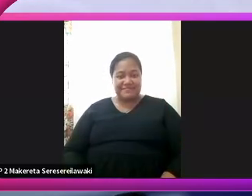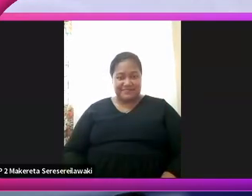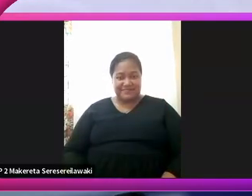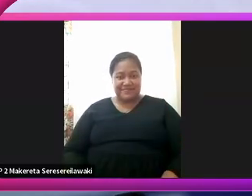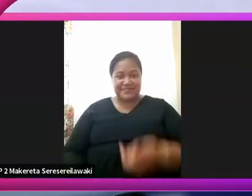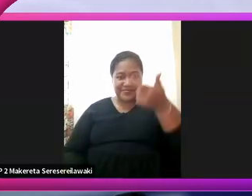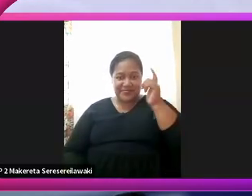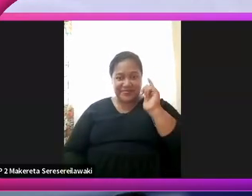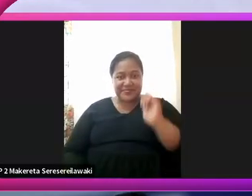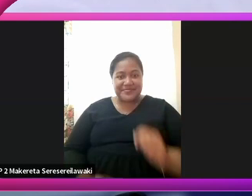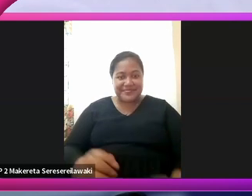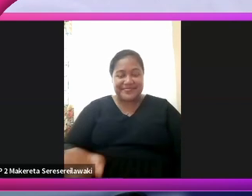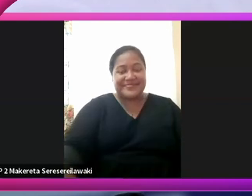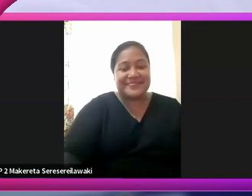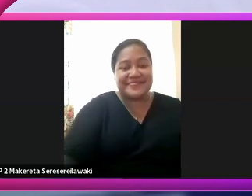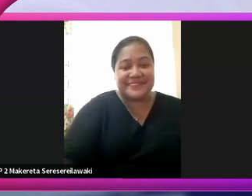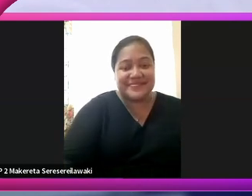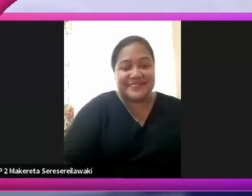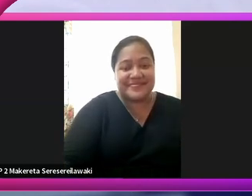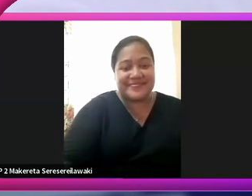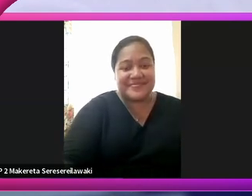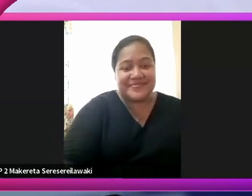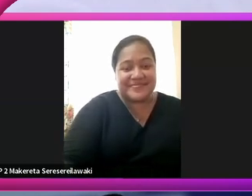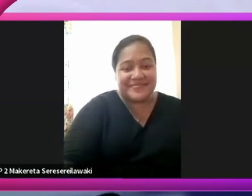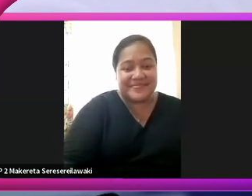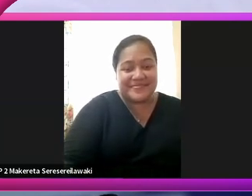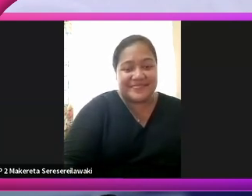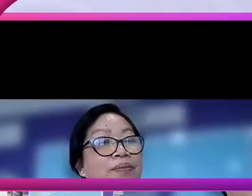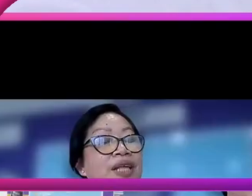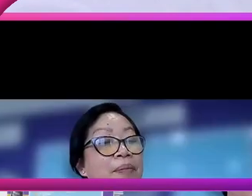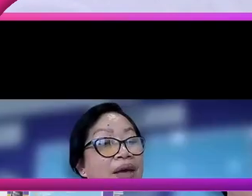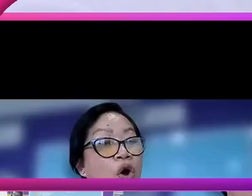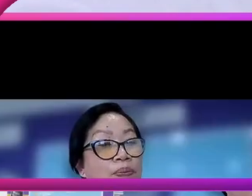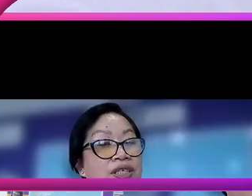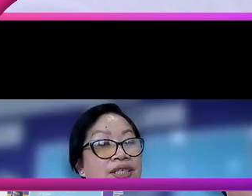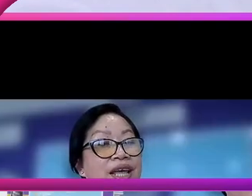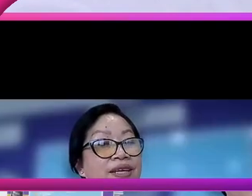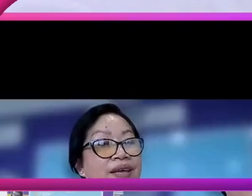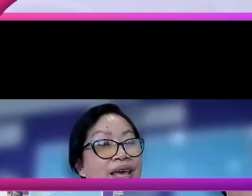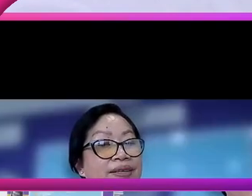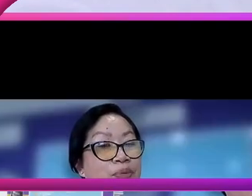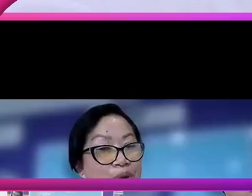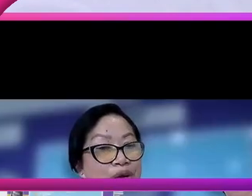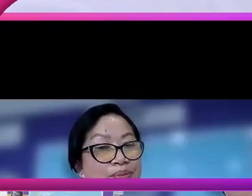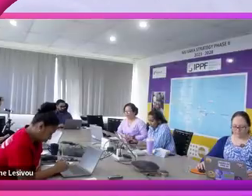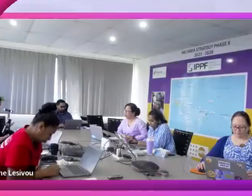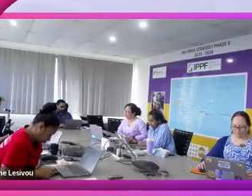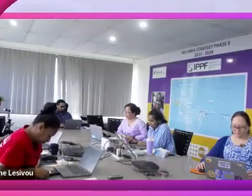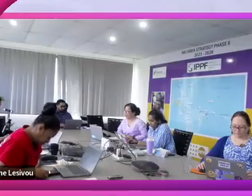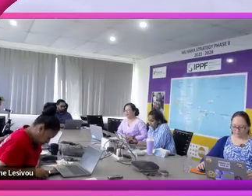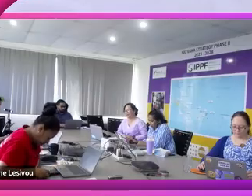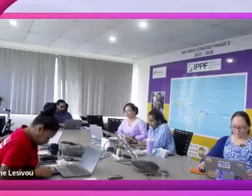So the treatment option I put in red here, these are the some other options like egg,